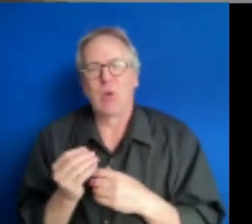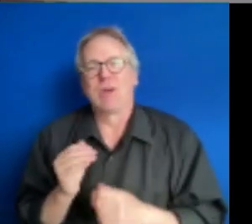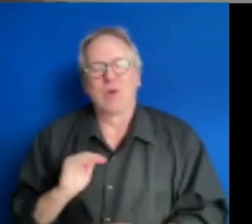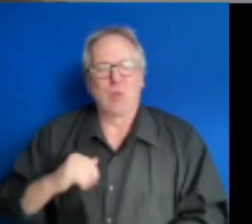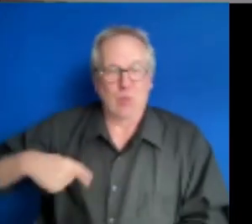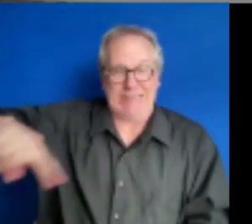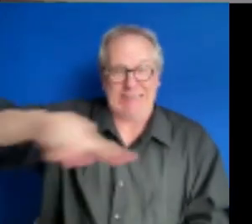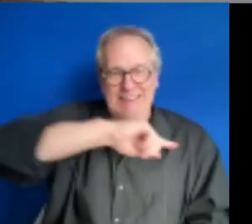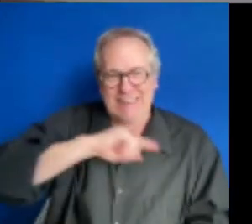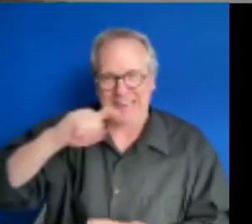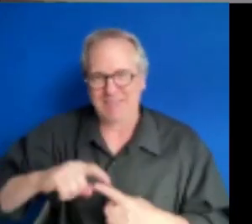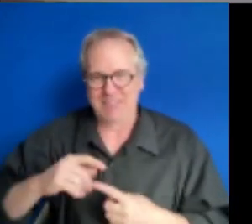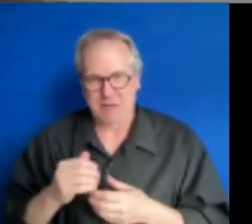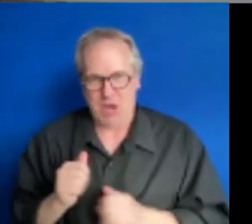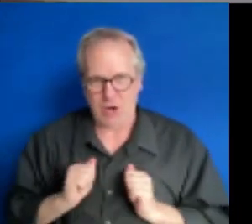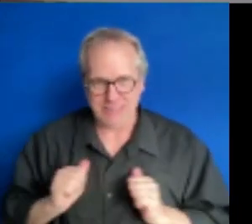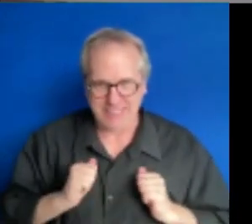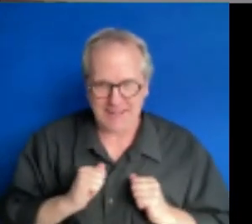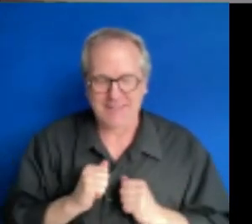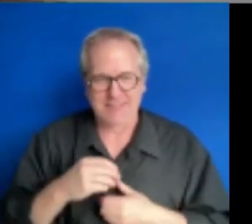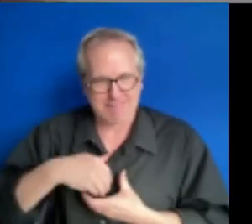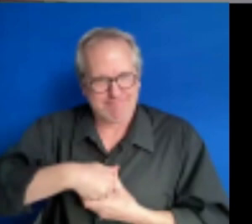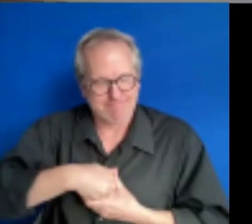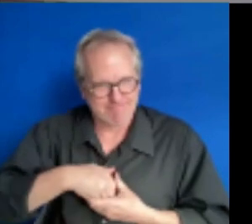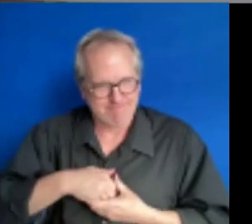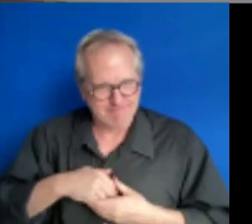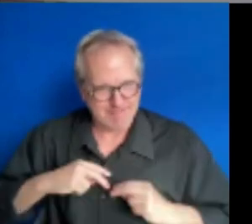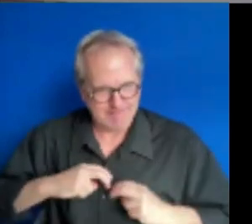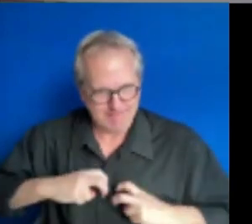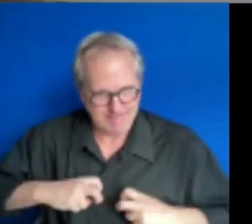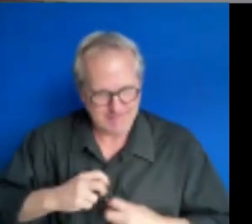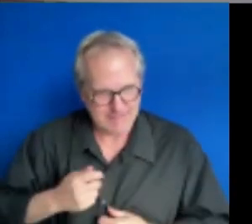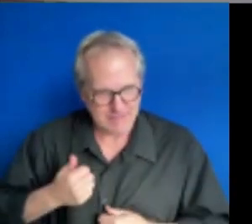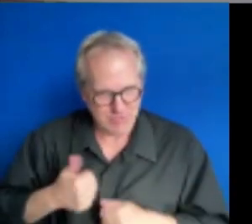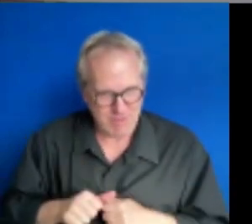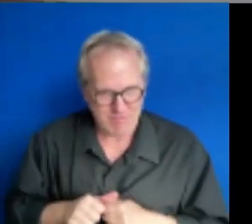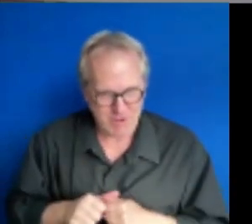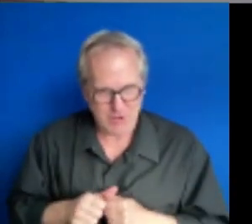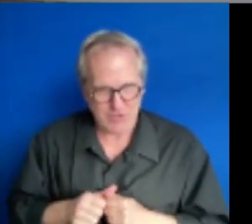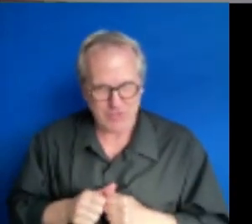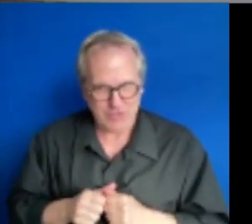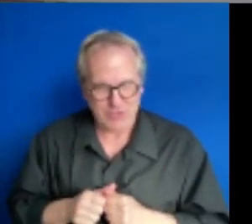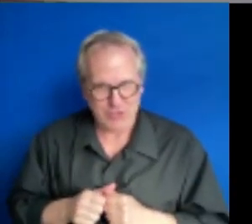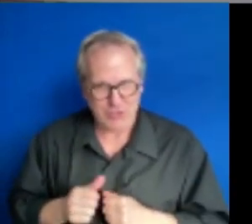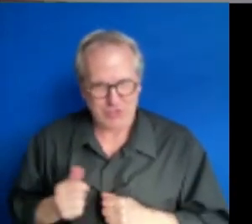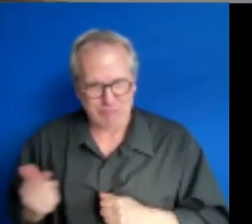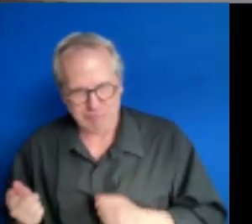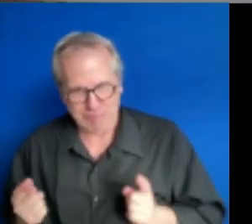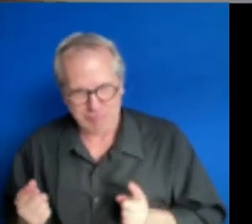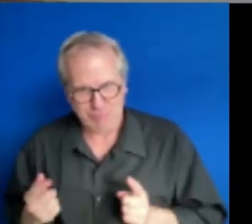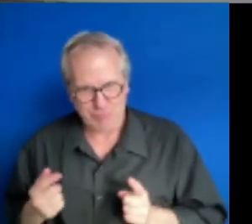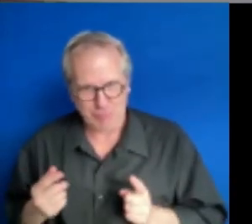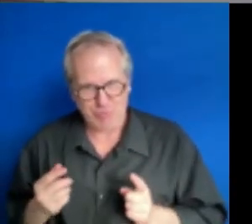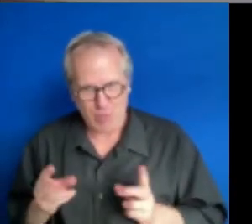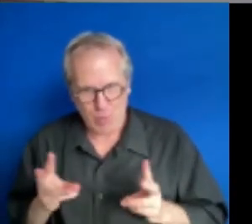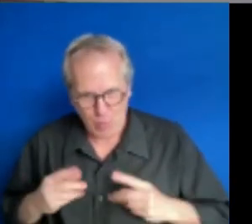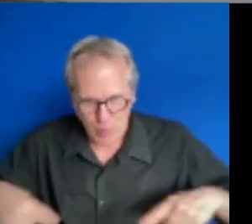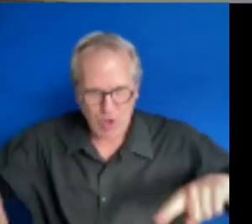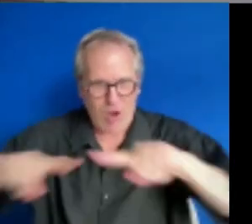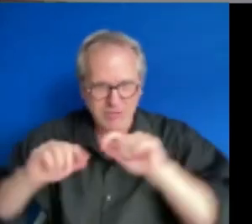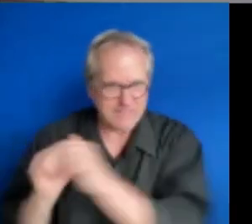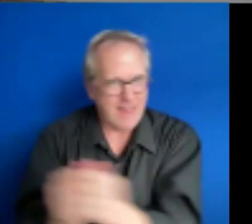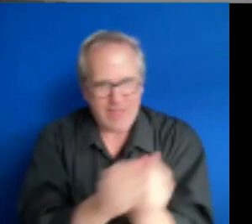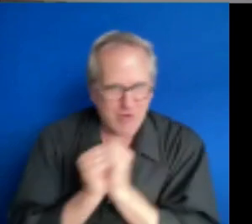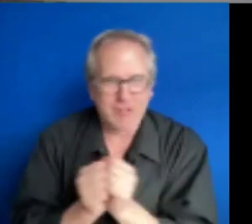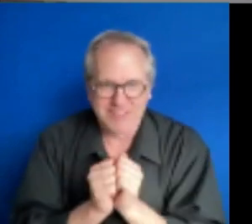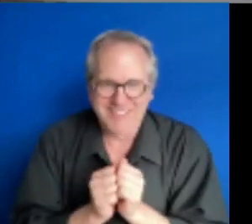to do in terms of remembering that we're all in this together, and that, you know, most